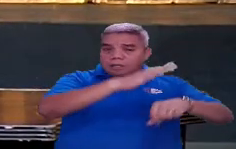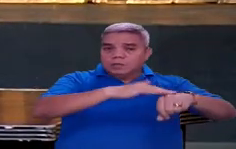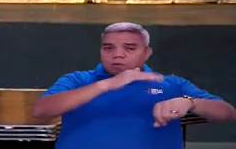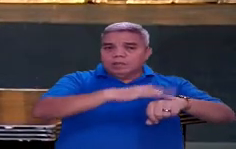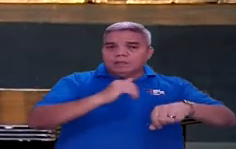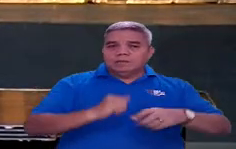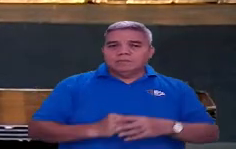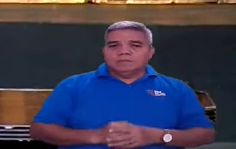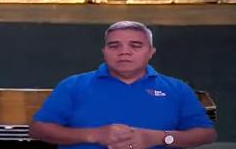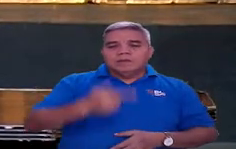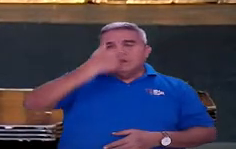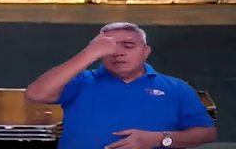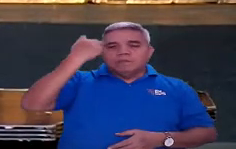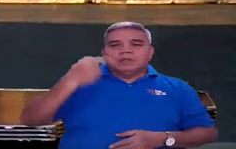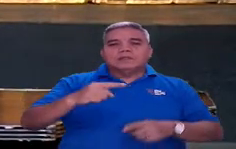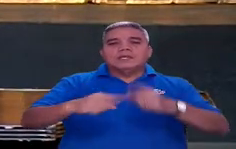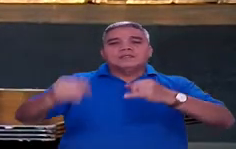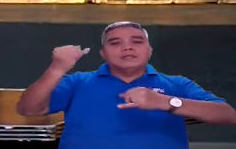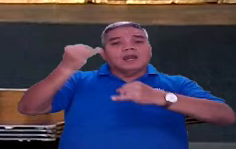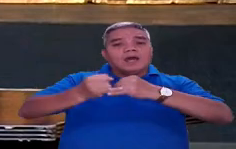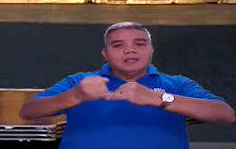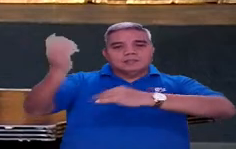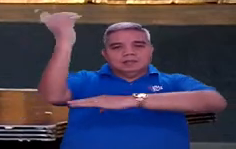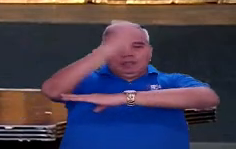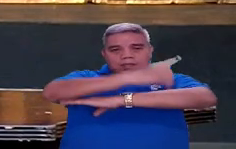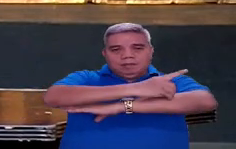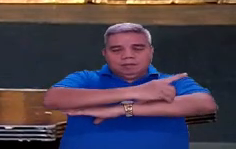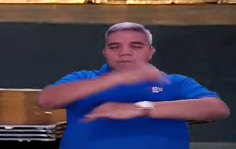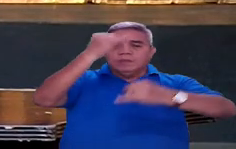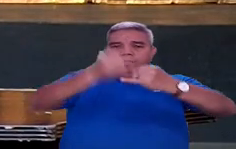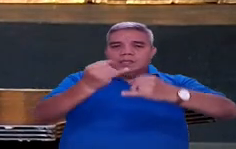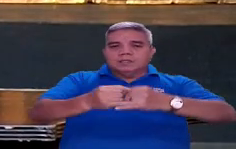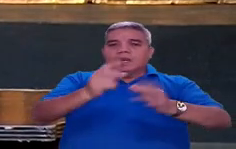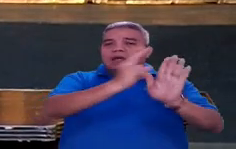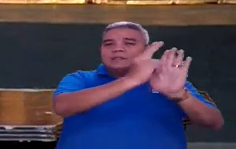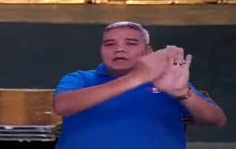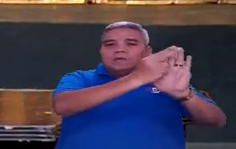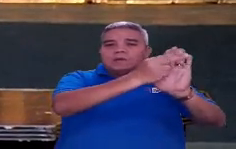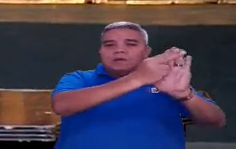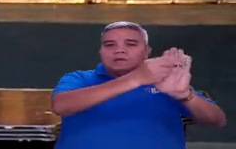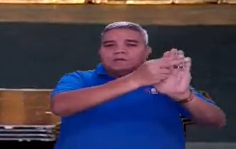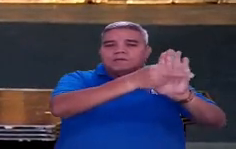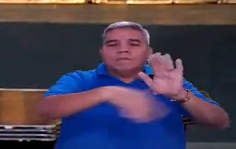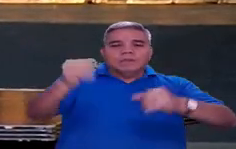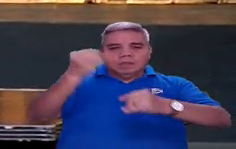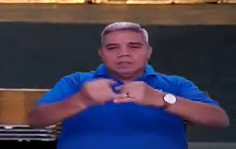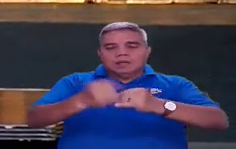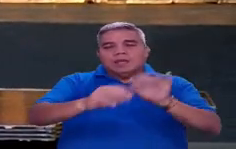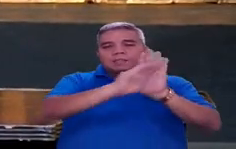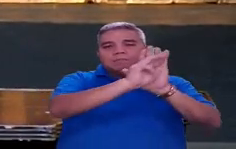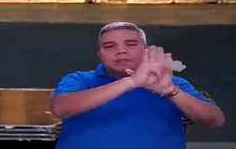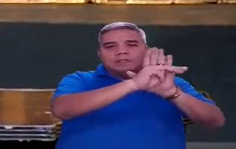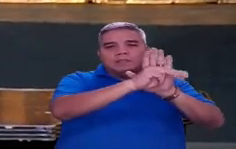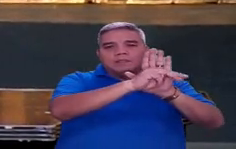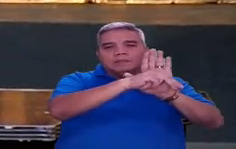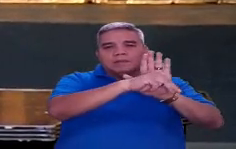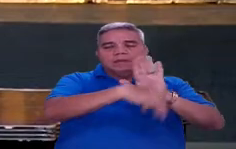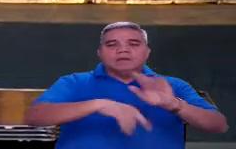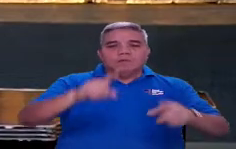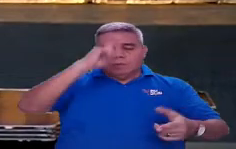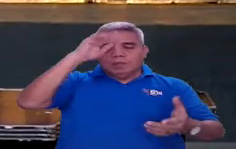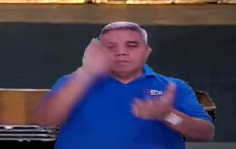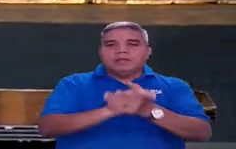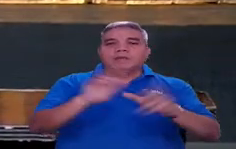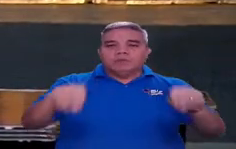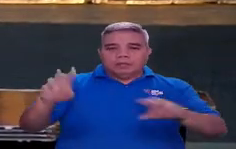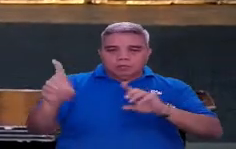calling? Because it's the last day. It's the last hour. It's the last minute. And I